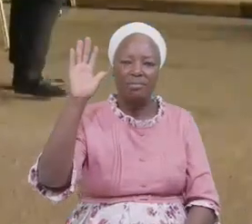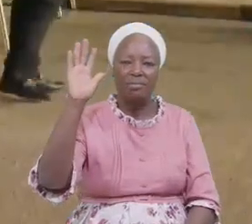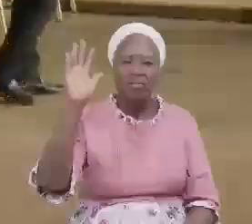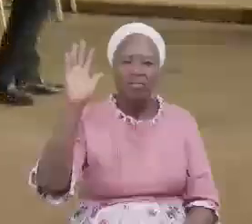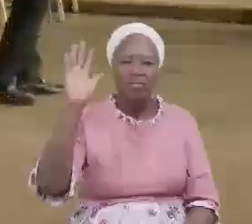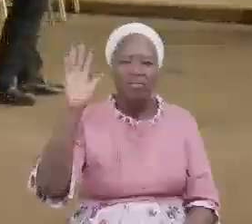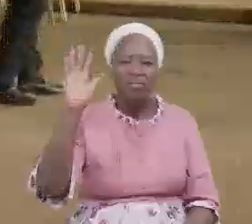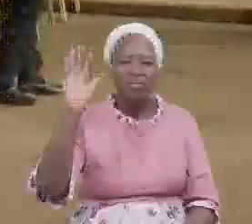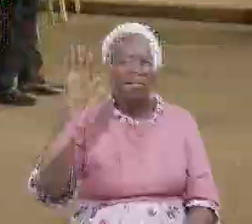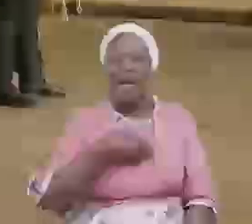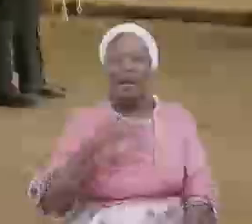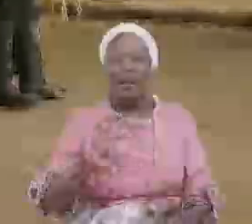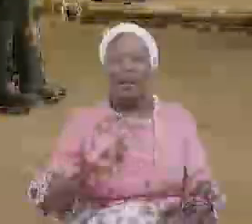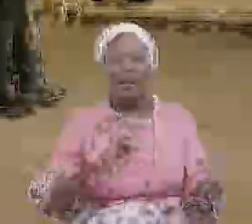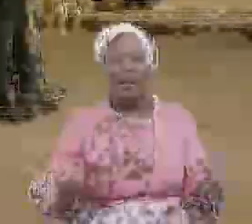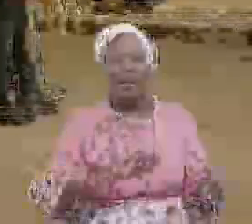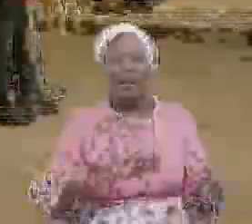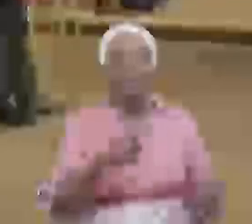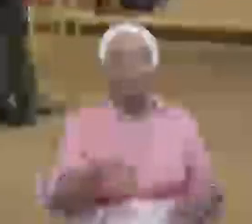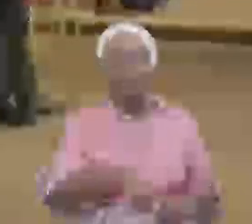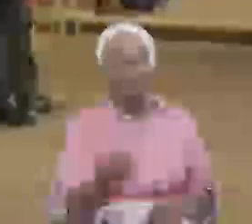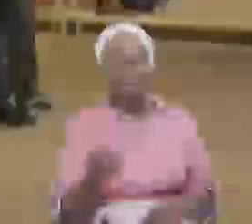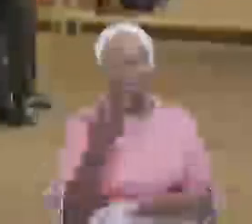and lay the other hand on yourself,